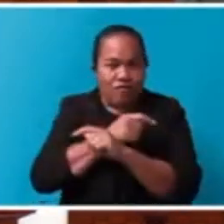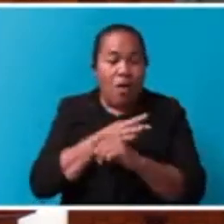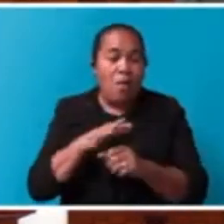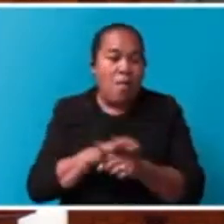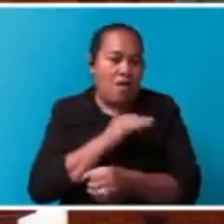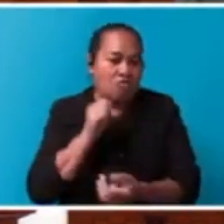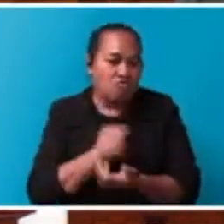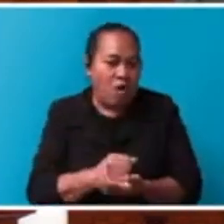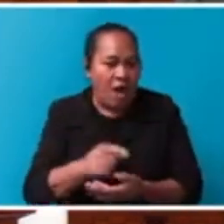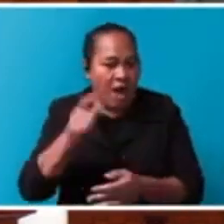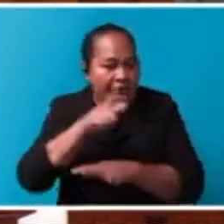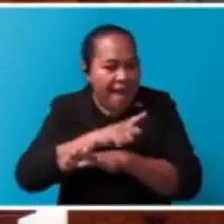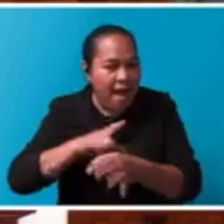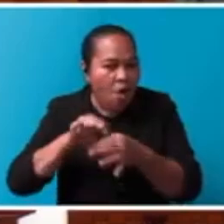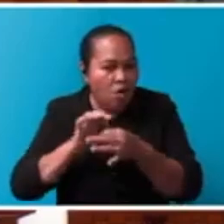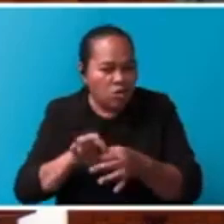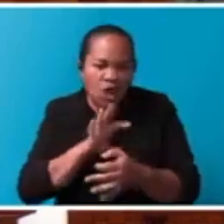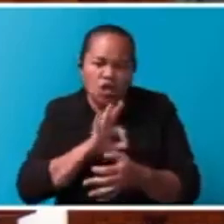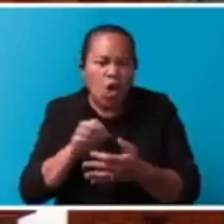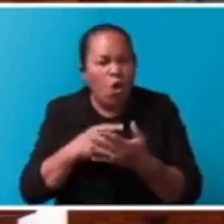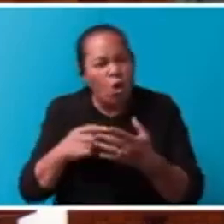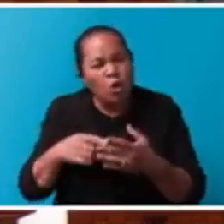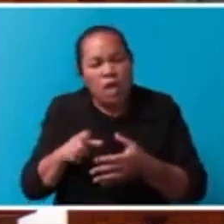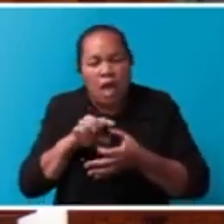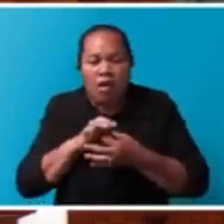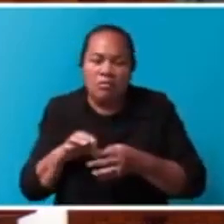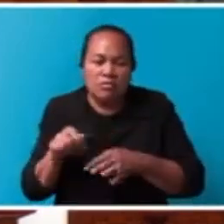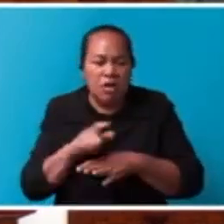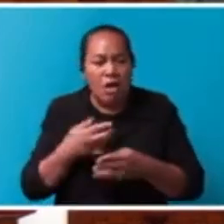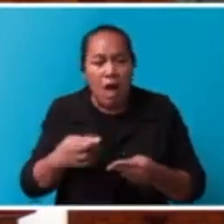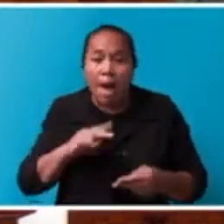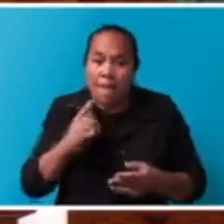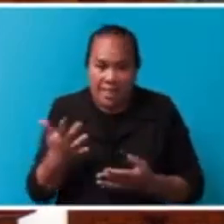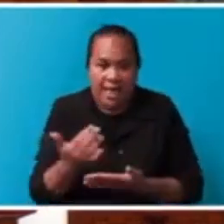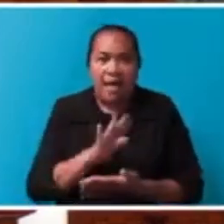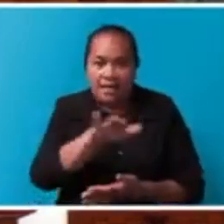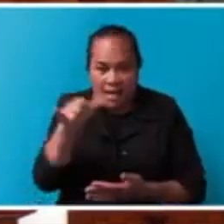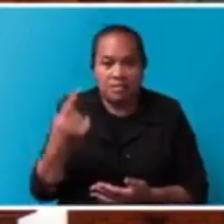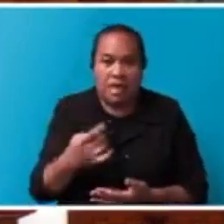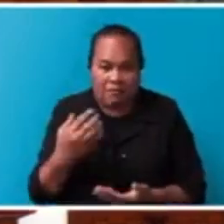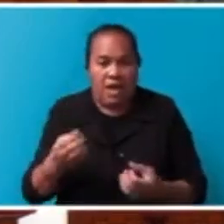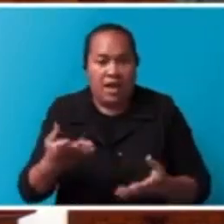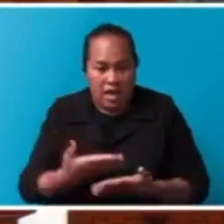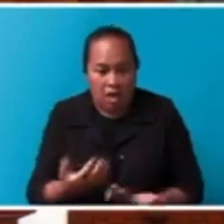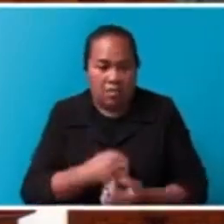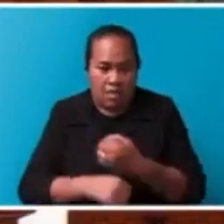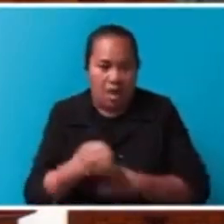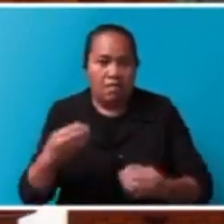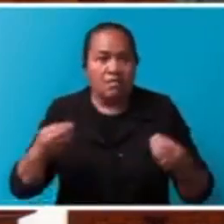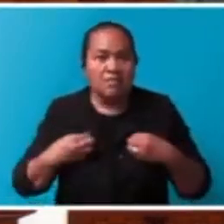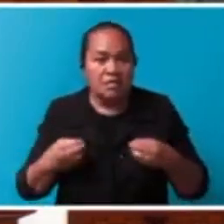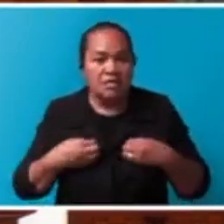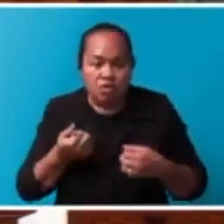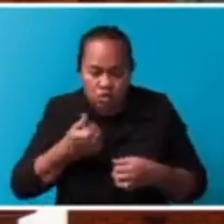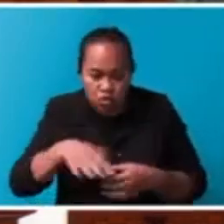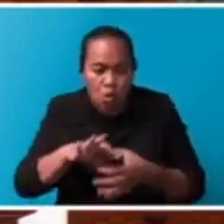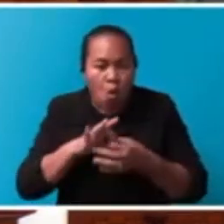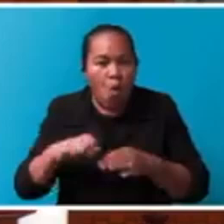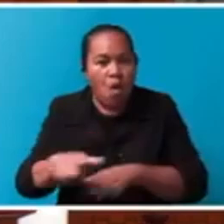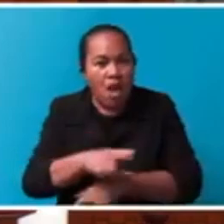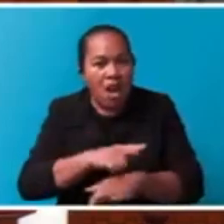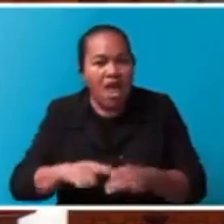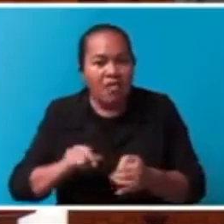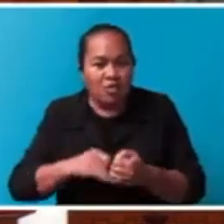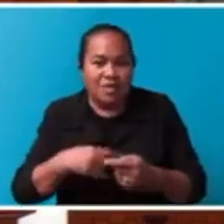landowners are not just leaseholders, but active investors in their own land, creating sustainable